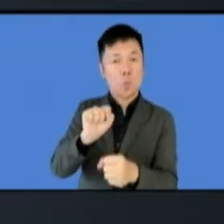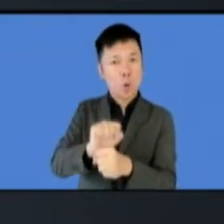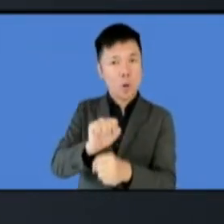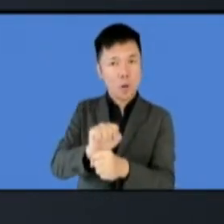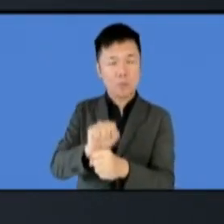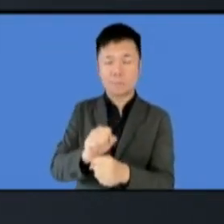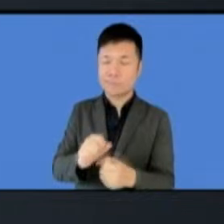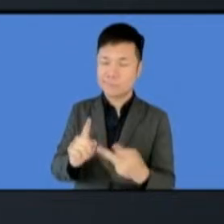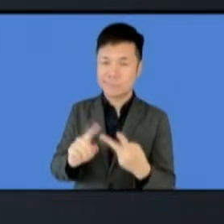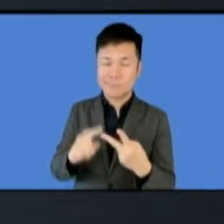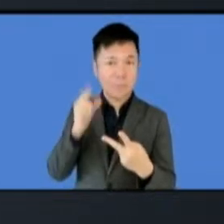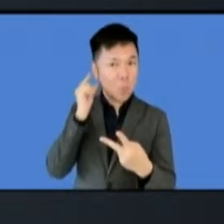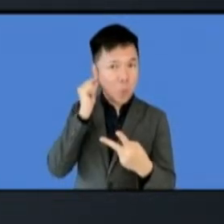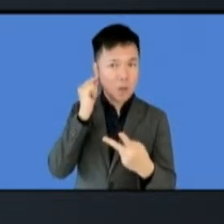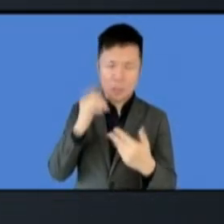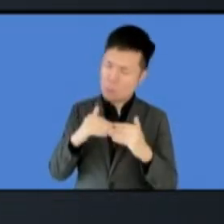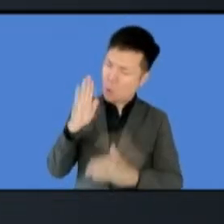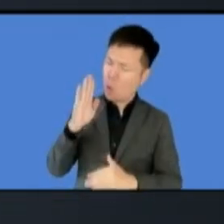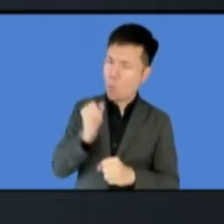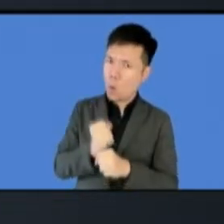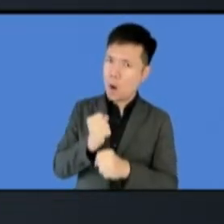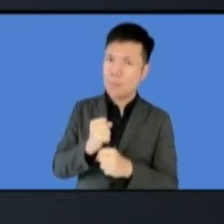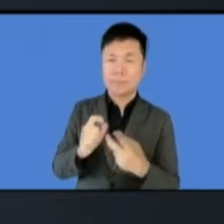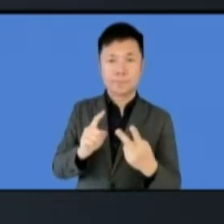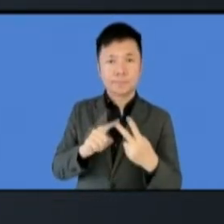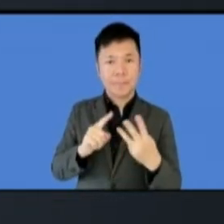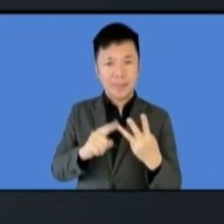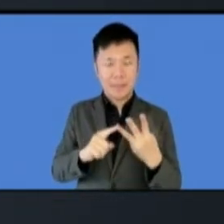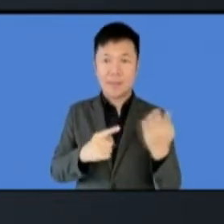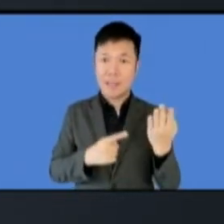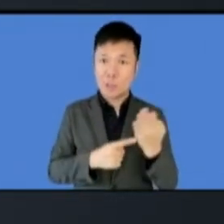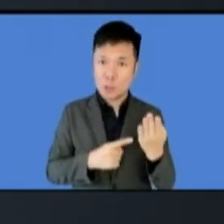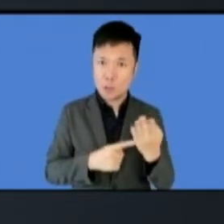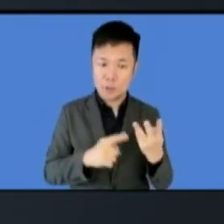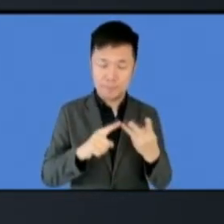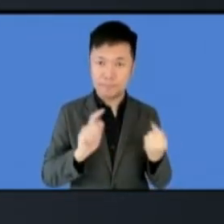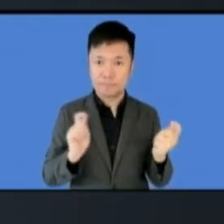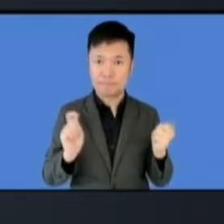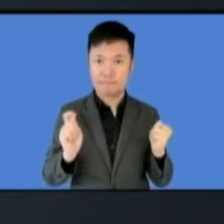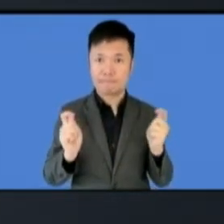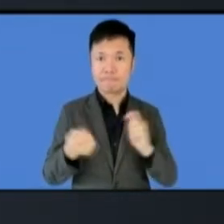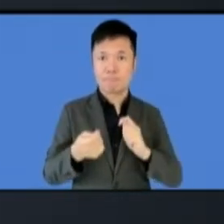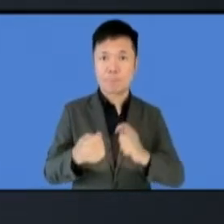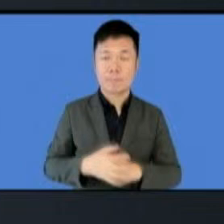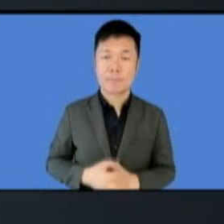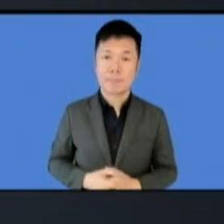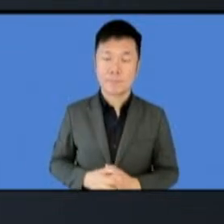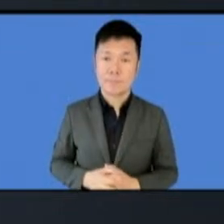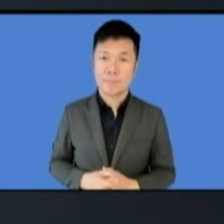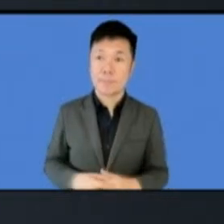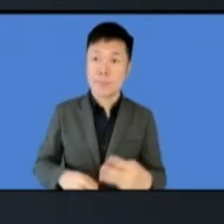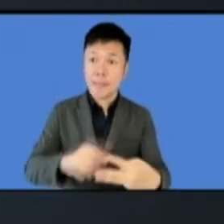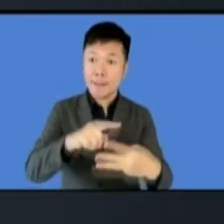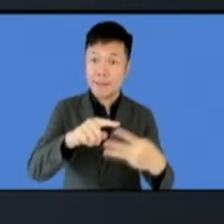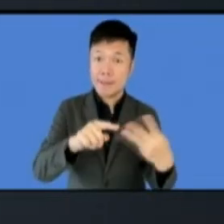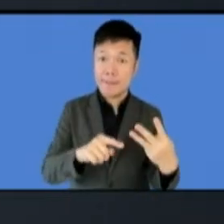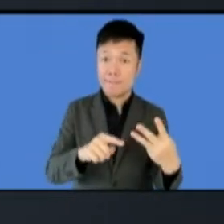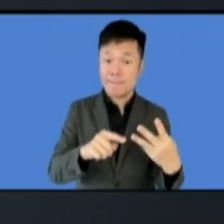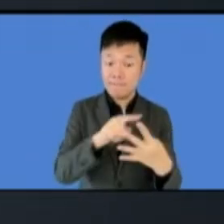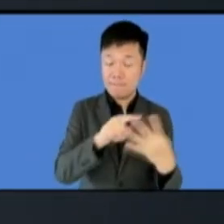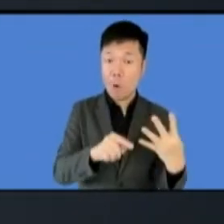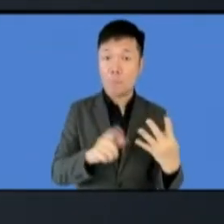then last but not the least are the technology development. So when we have these four underpinning